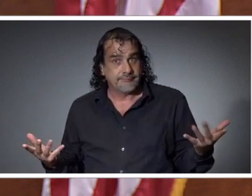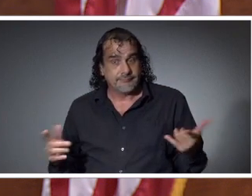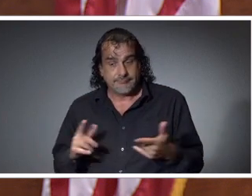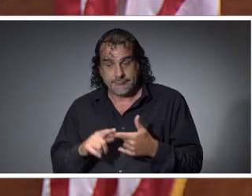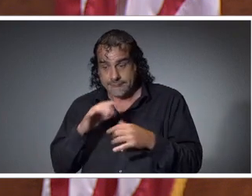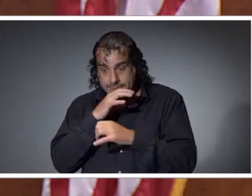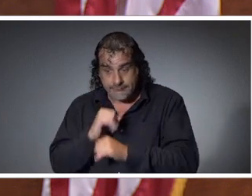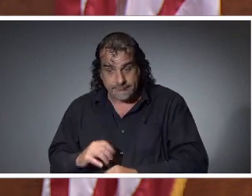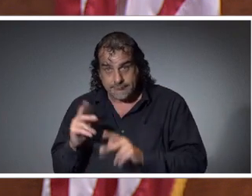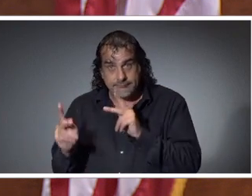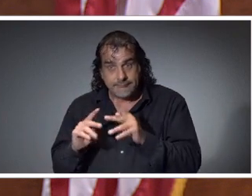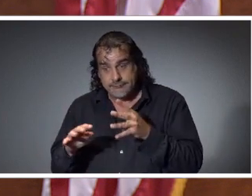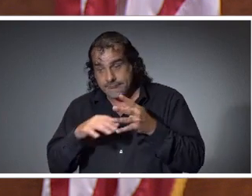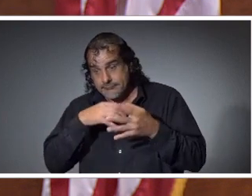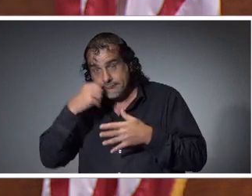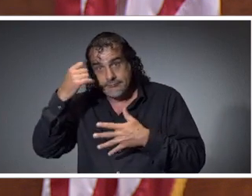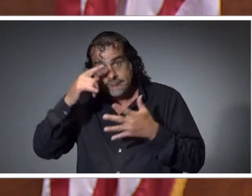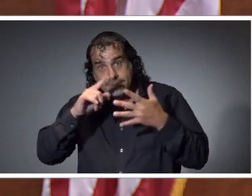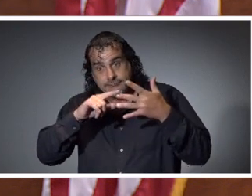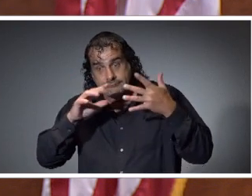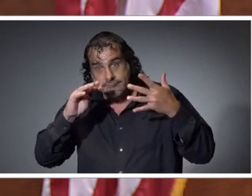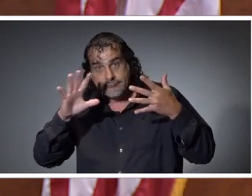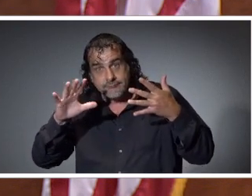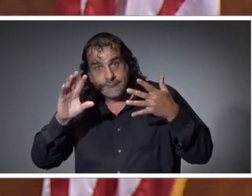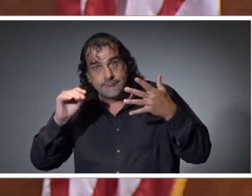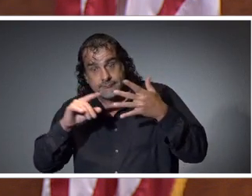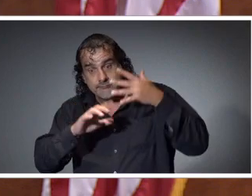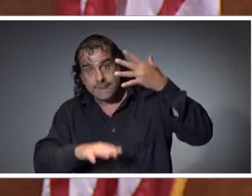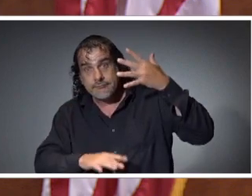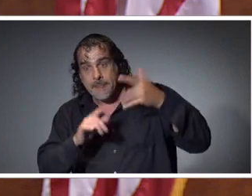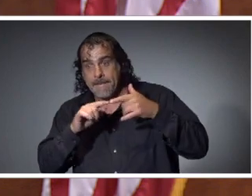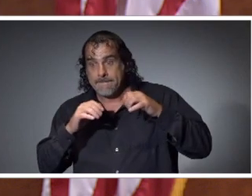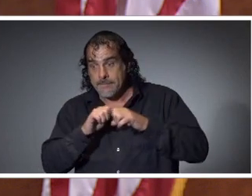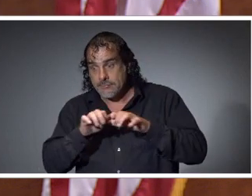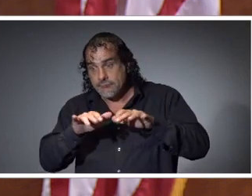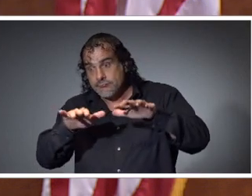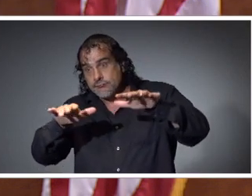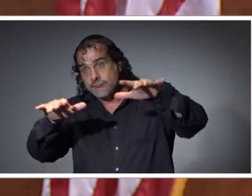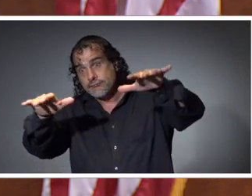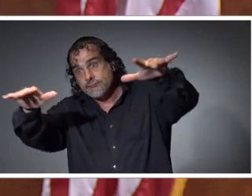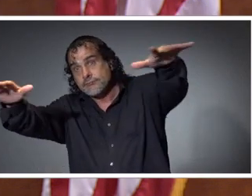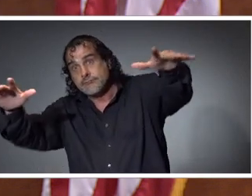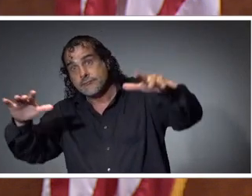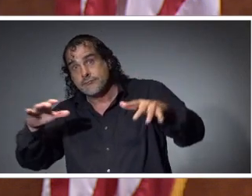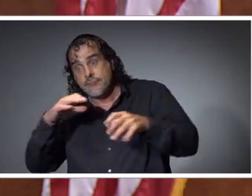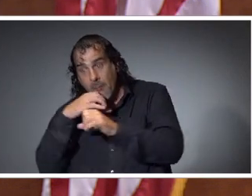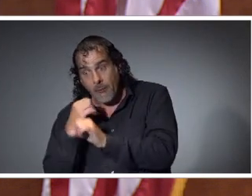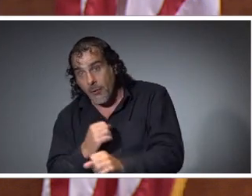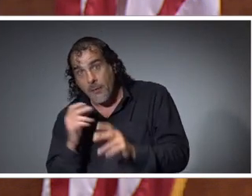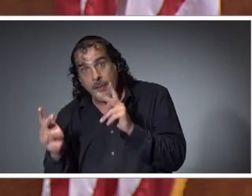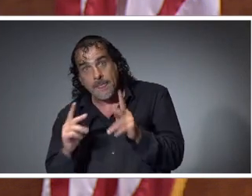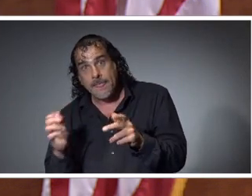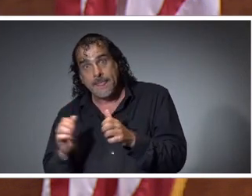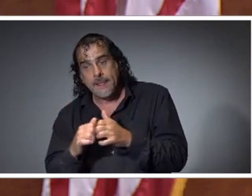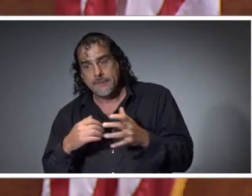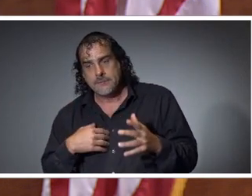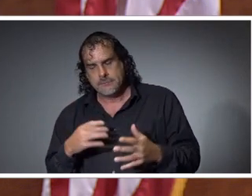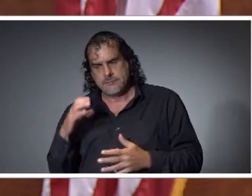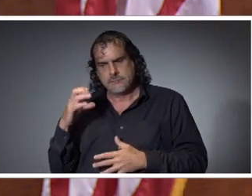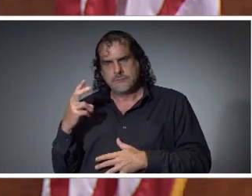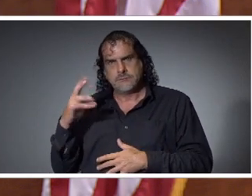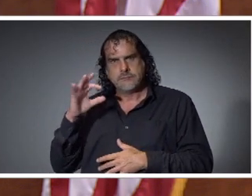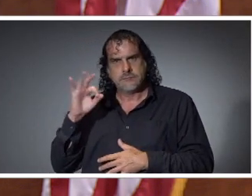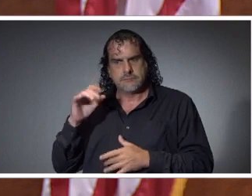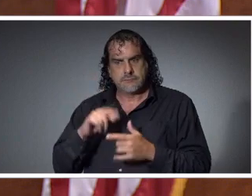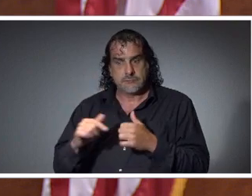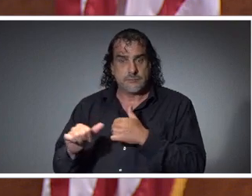age of 45 or 50, and don't spread it to that next generation, then while the virus is certainly can be